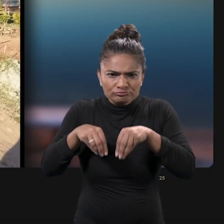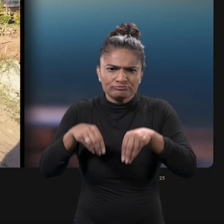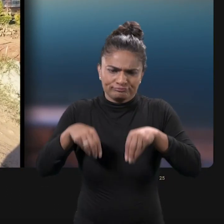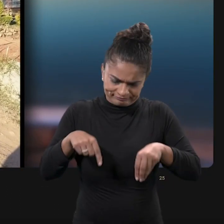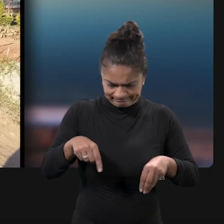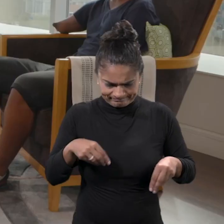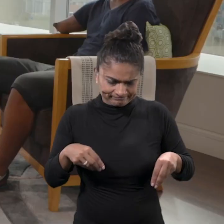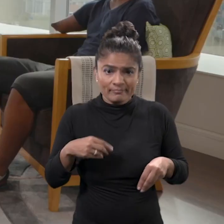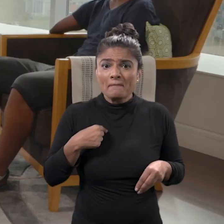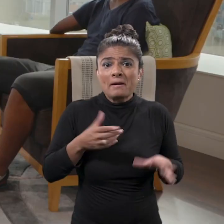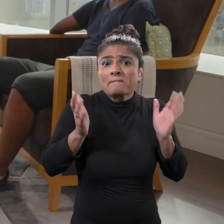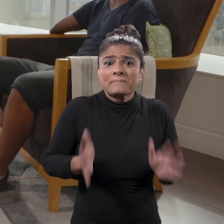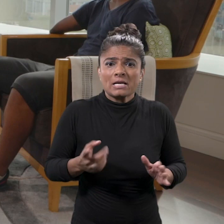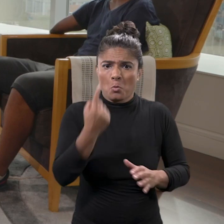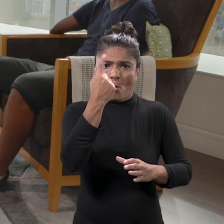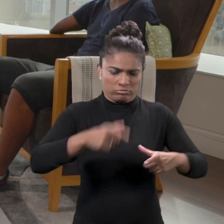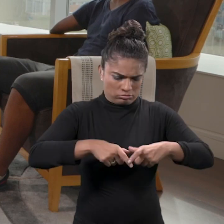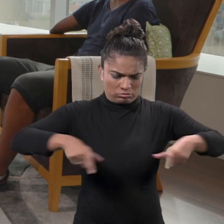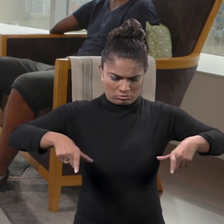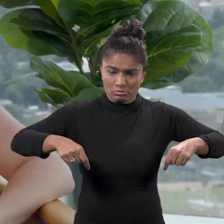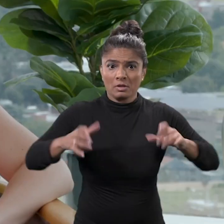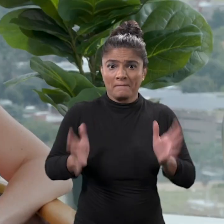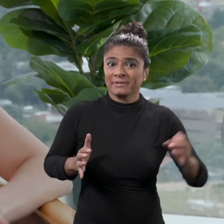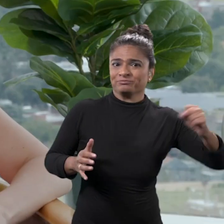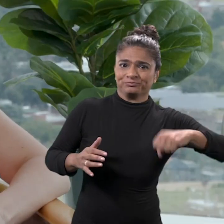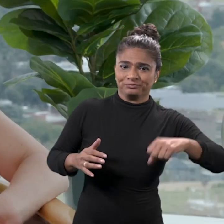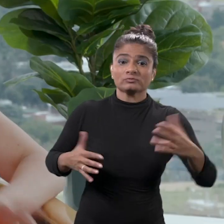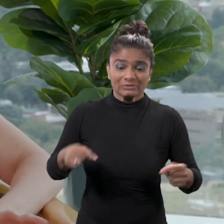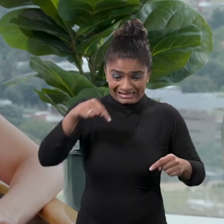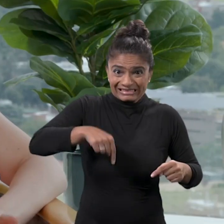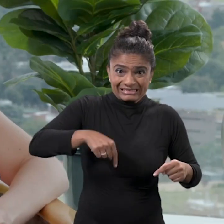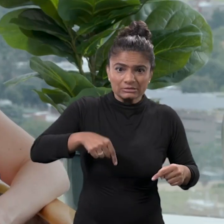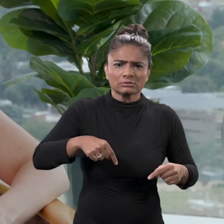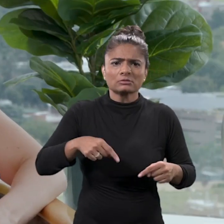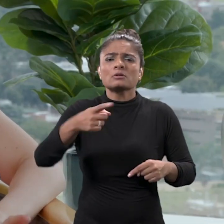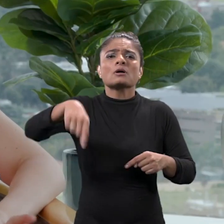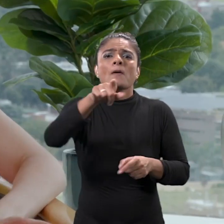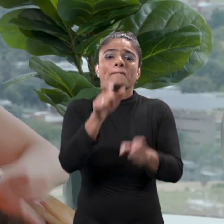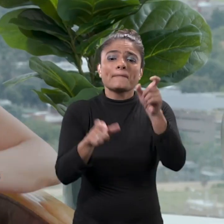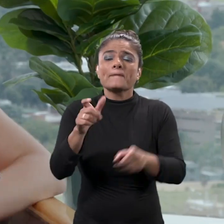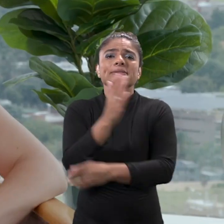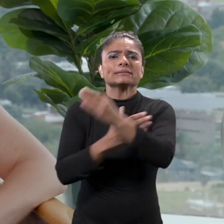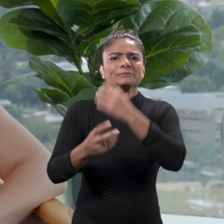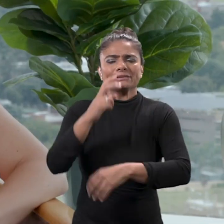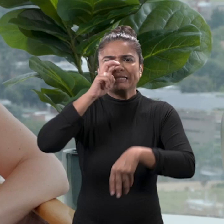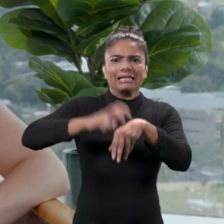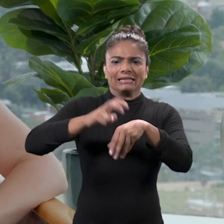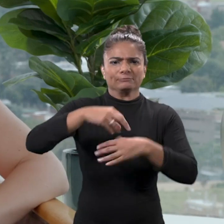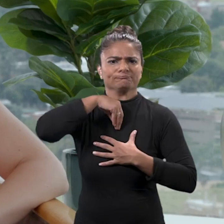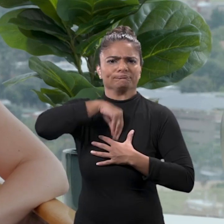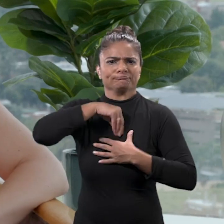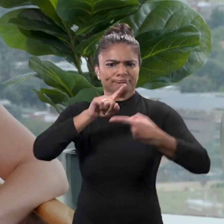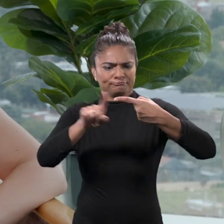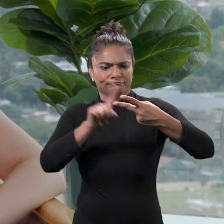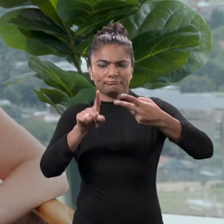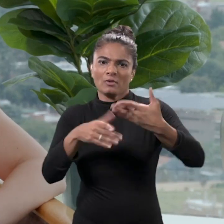only thing I had, or only space that I had. So yeah, definitely. So touching on that, what qualities do people with disabilities need to